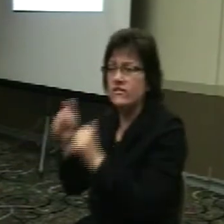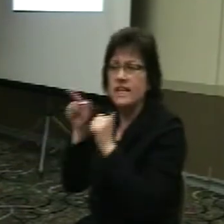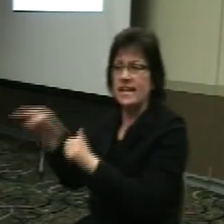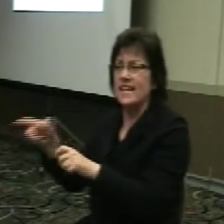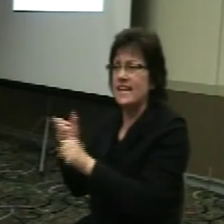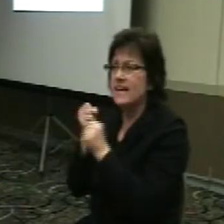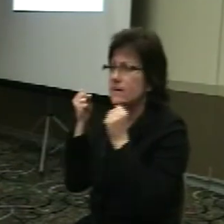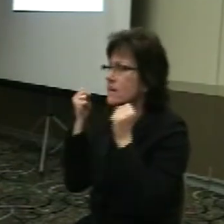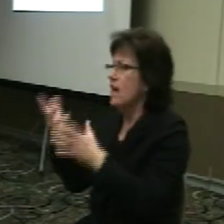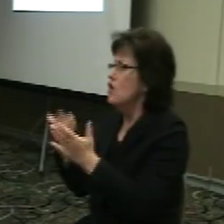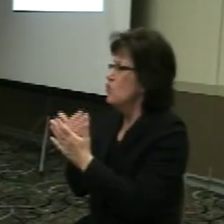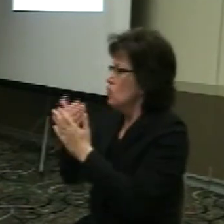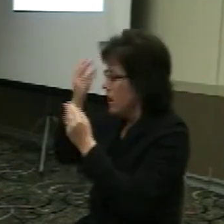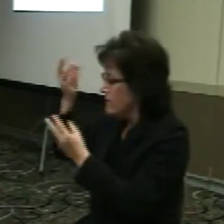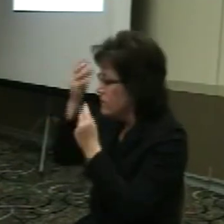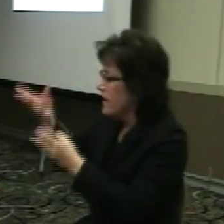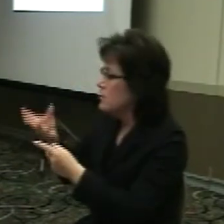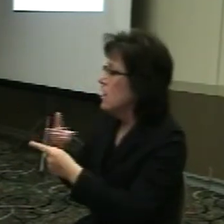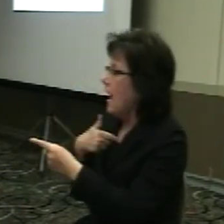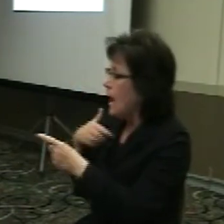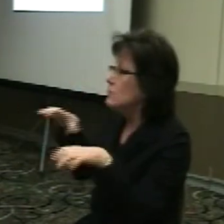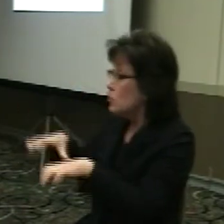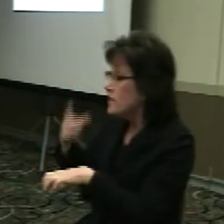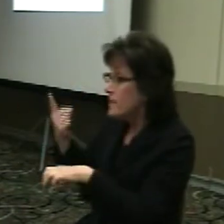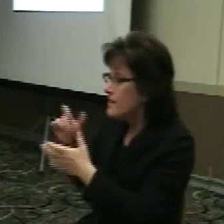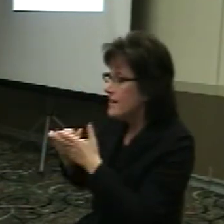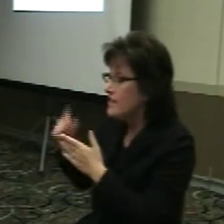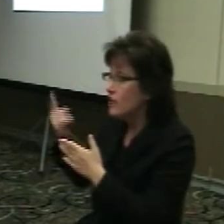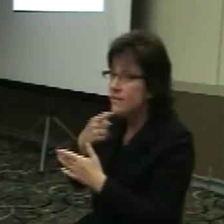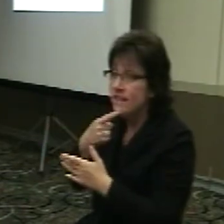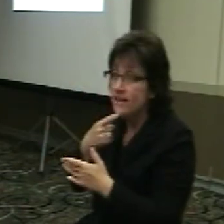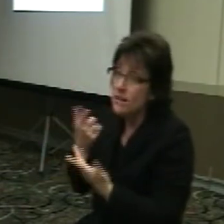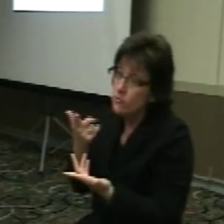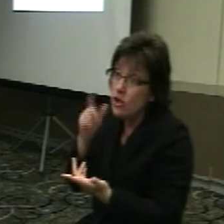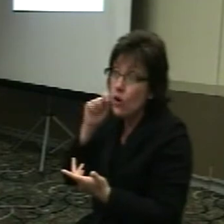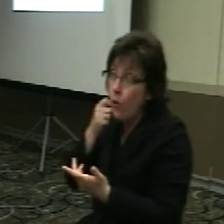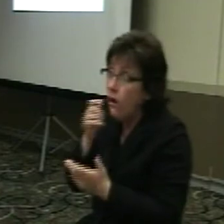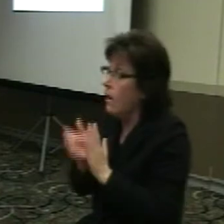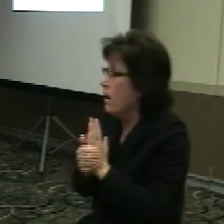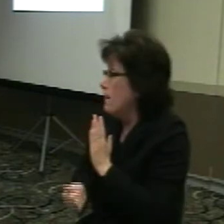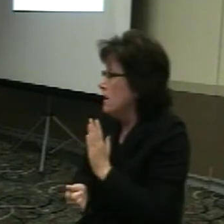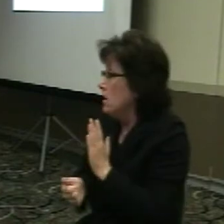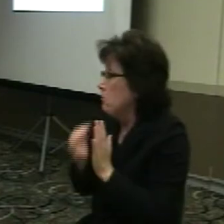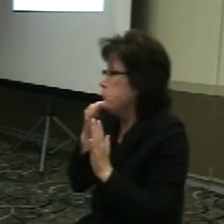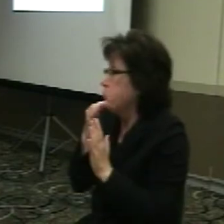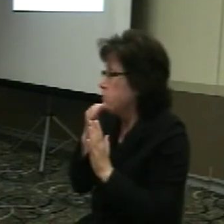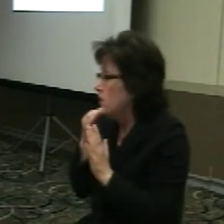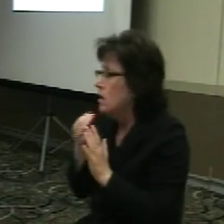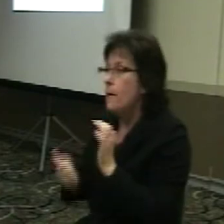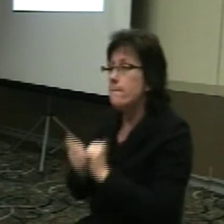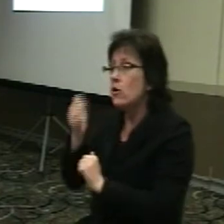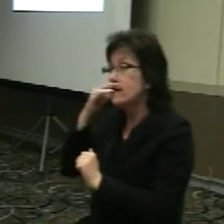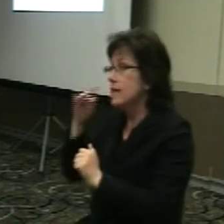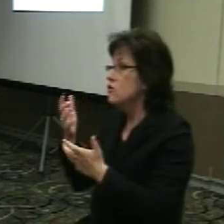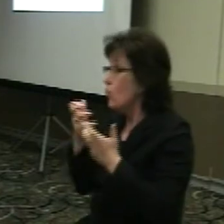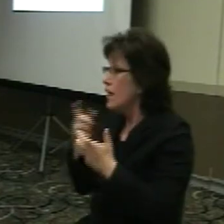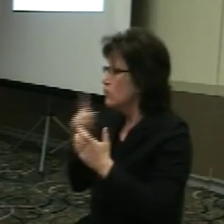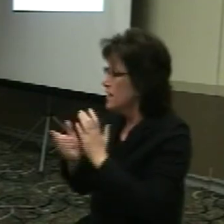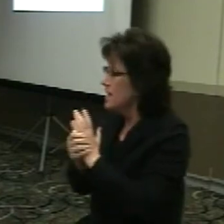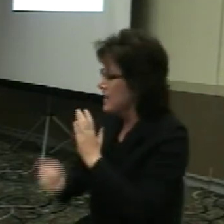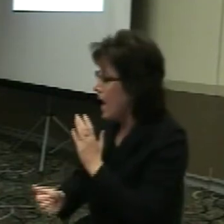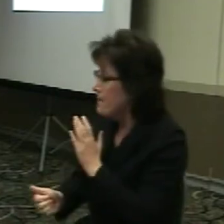a whole bunch of new information. That is that I'm doing something that somebody says is pretty cool and competent. Do most kids want to be